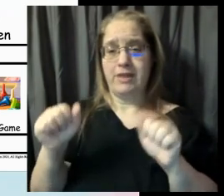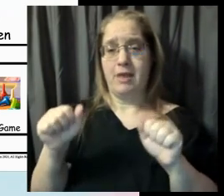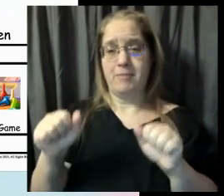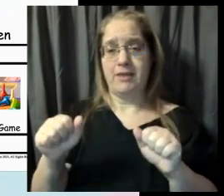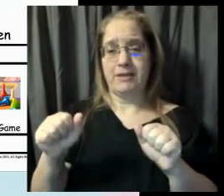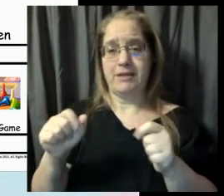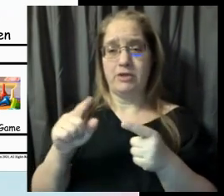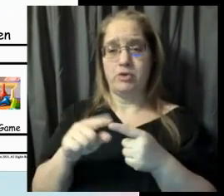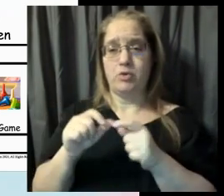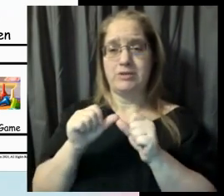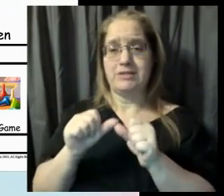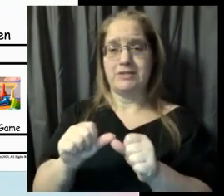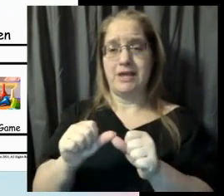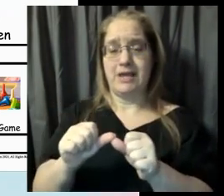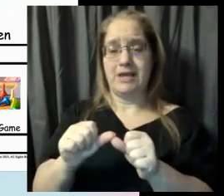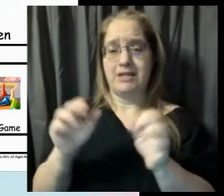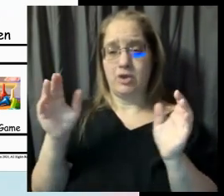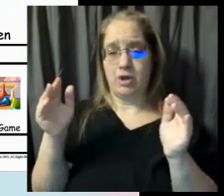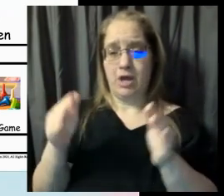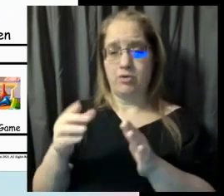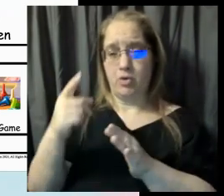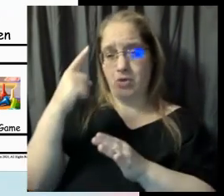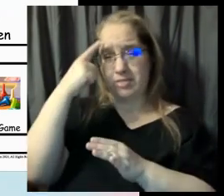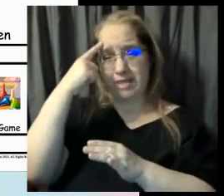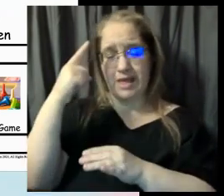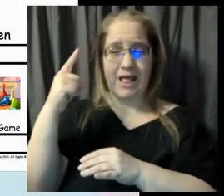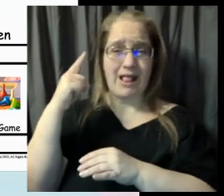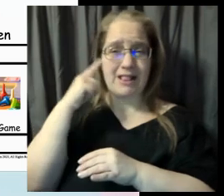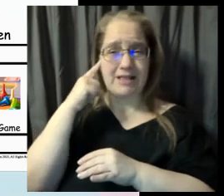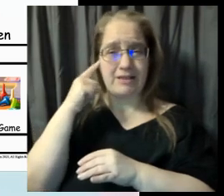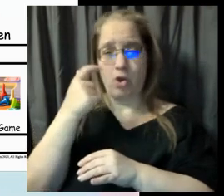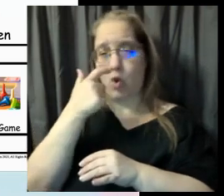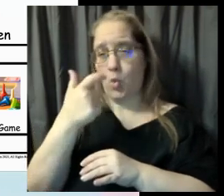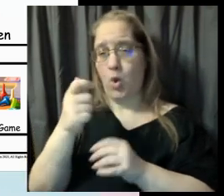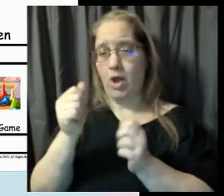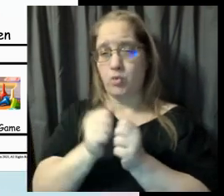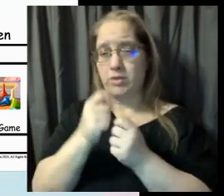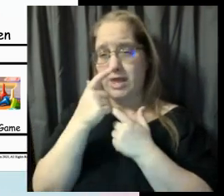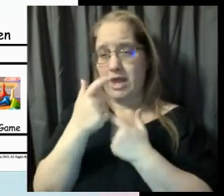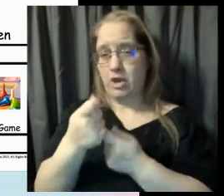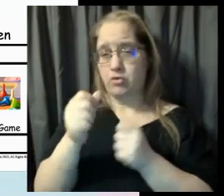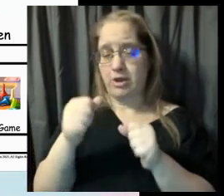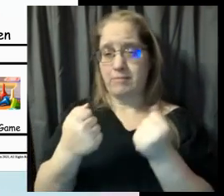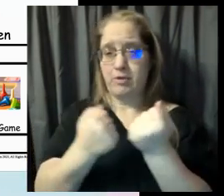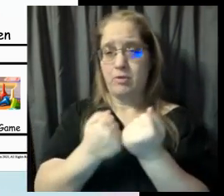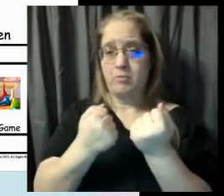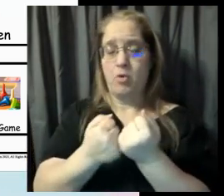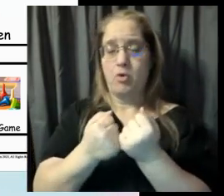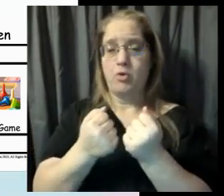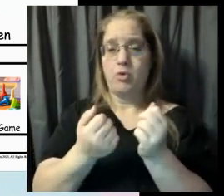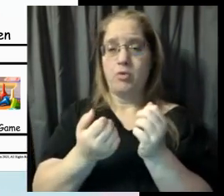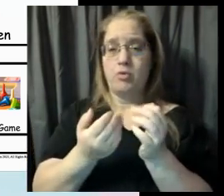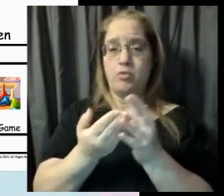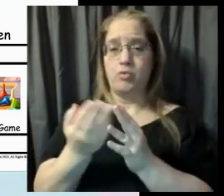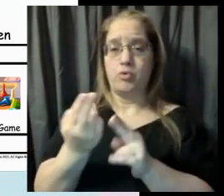to sustain their concentration in order to think, listen, or watch with interest can be supported through the use of visuals. And